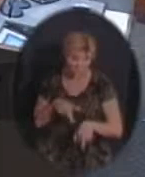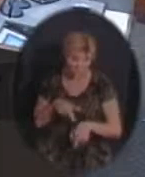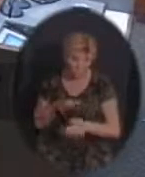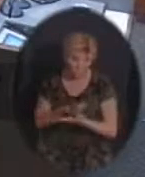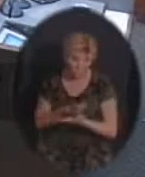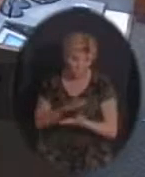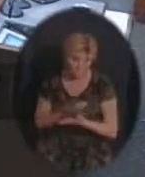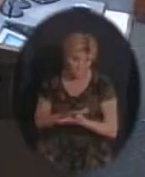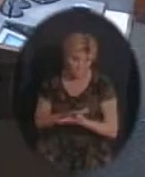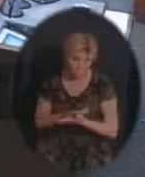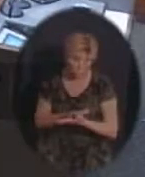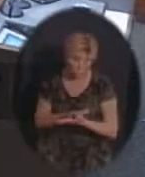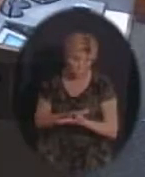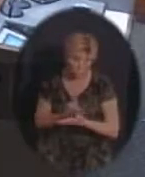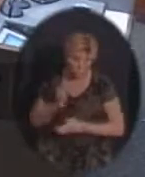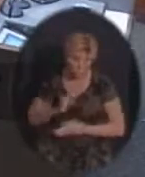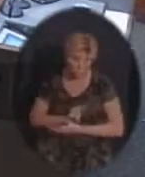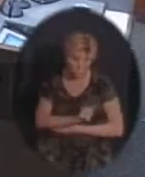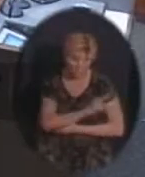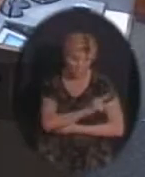Anybody questions?